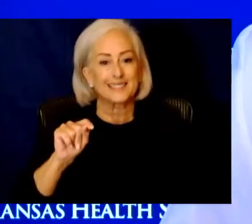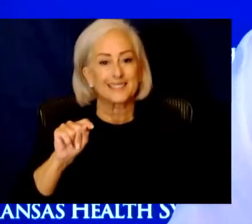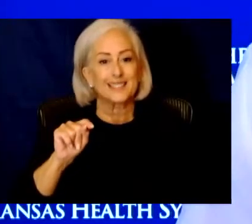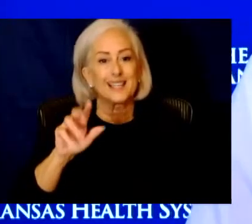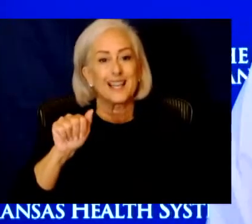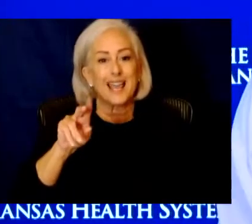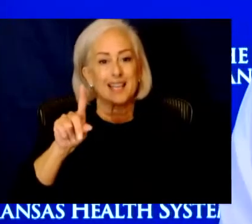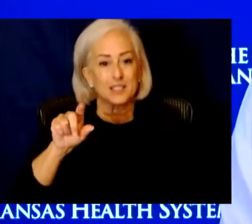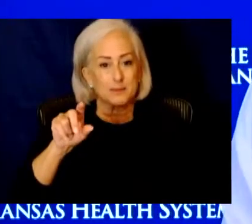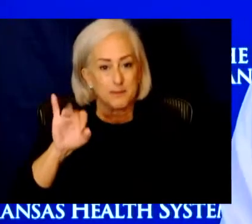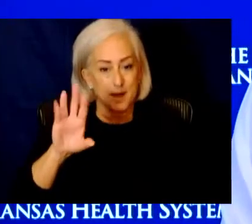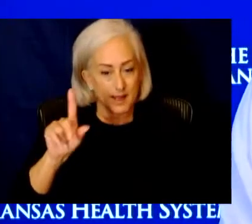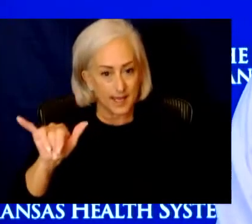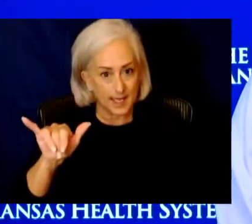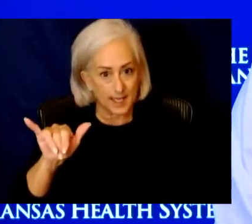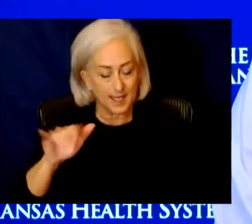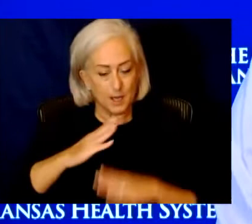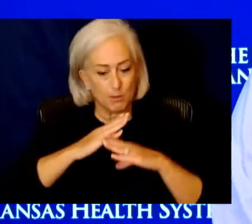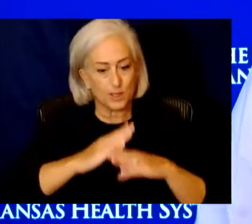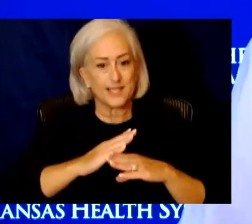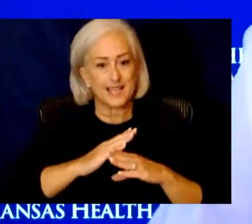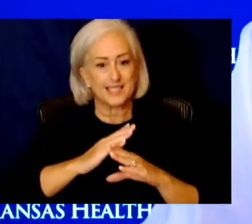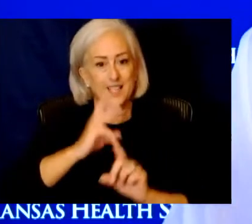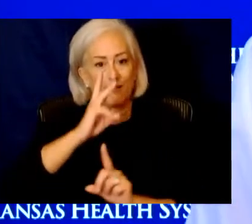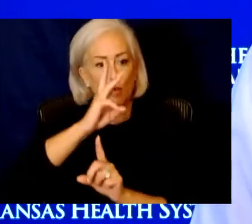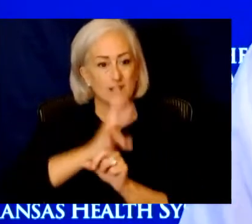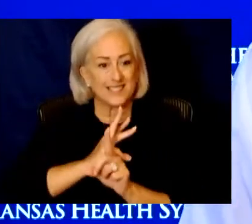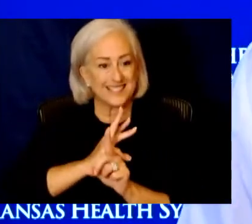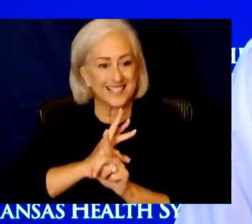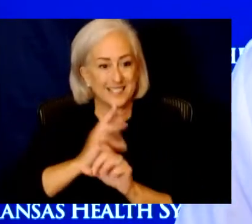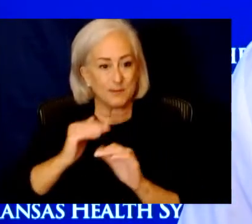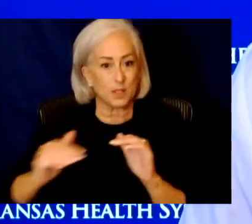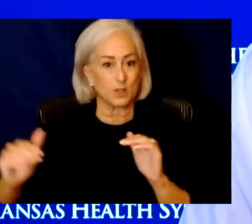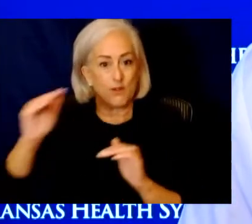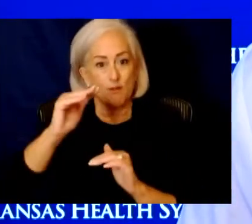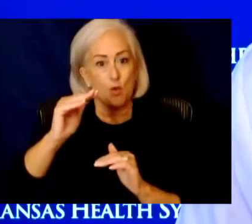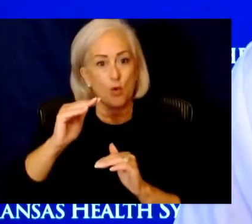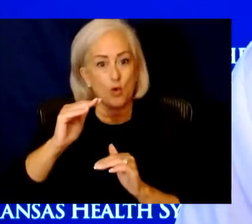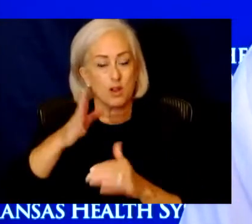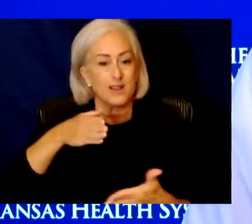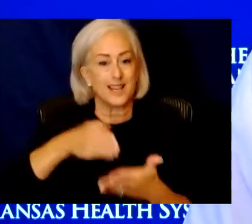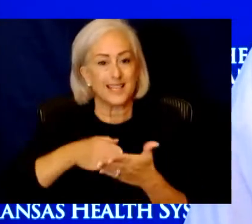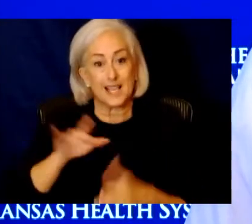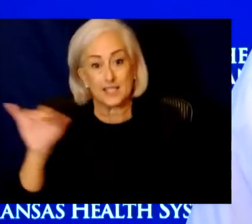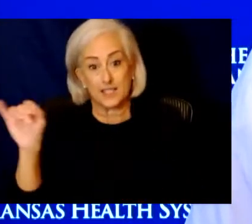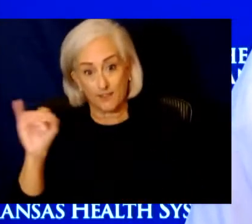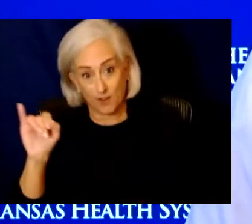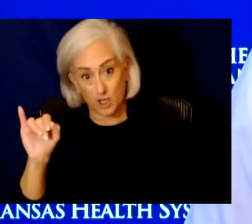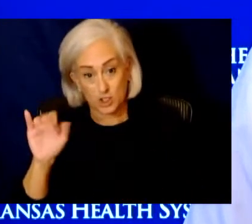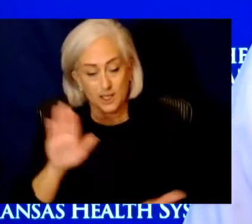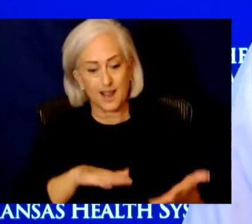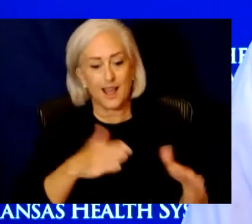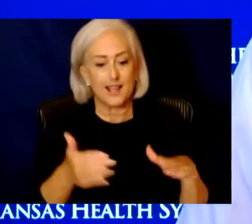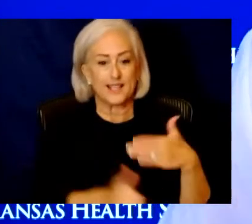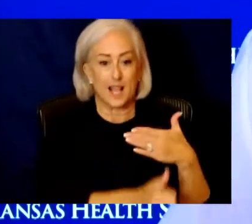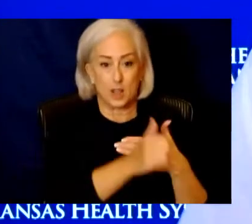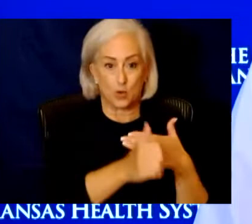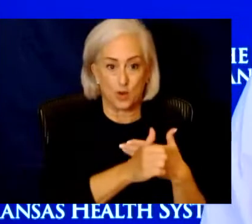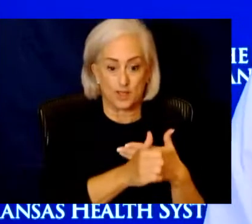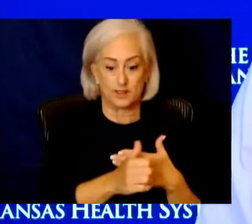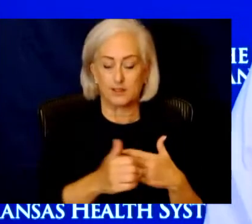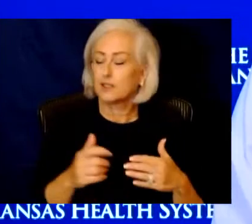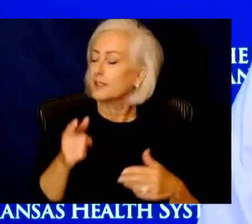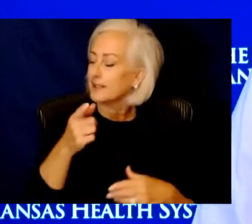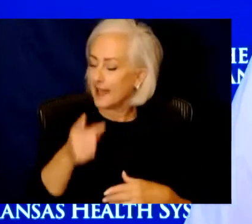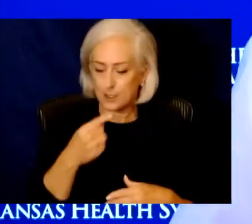more against infection, but also mostly important hospitalization and death risk. We do have that tier system, just as you said. We